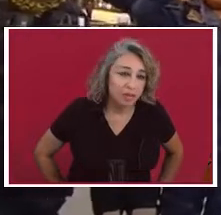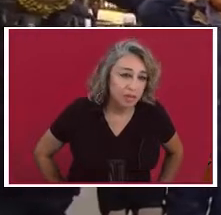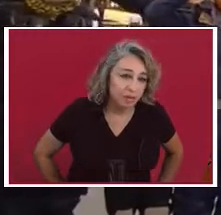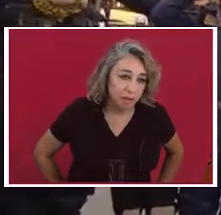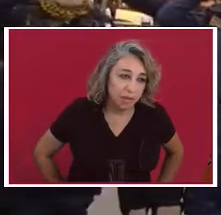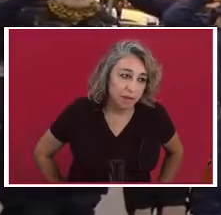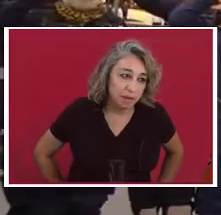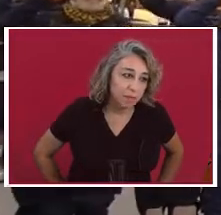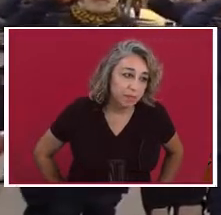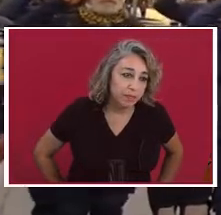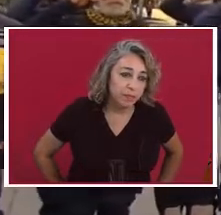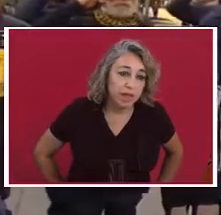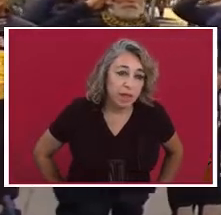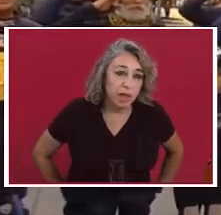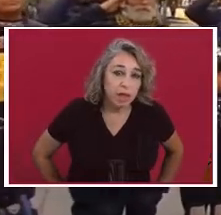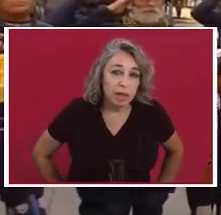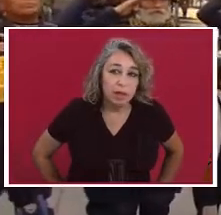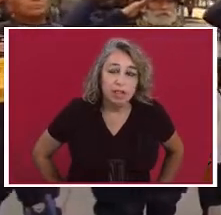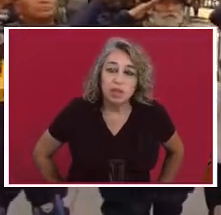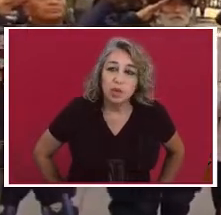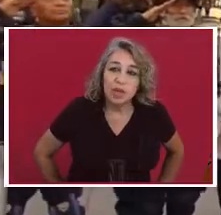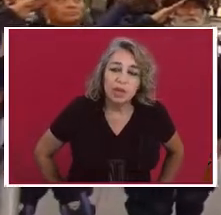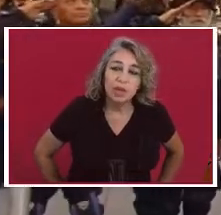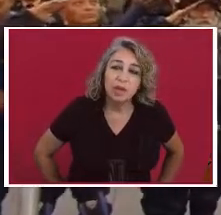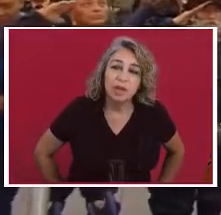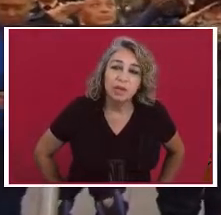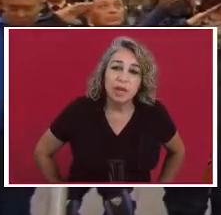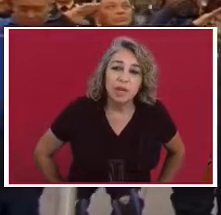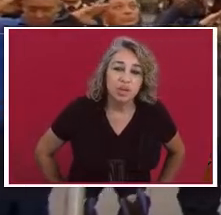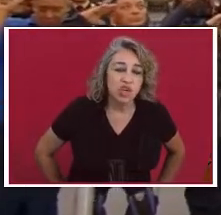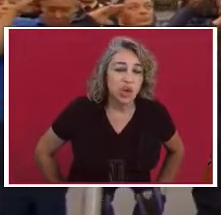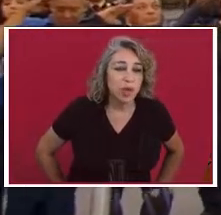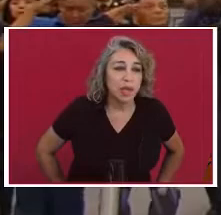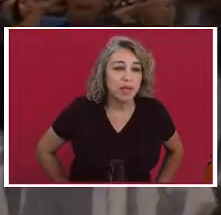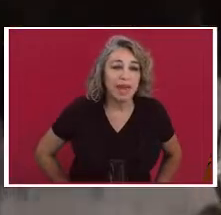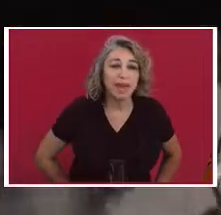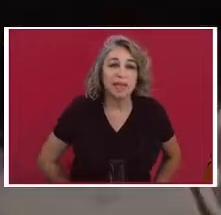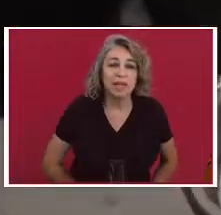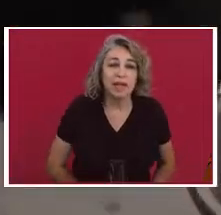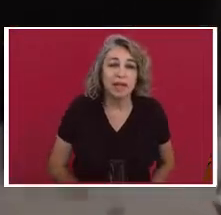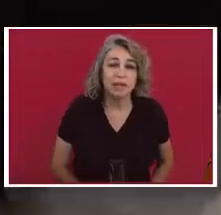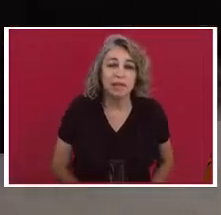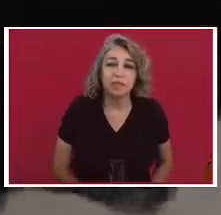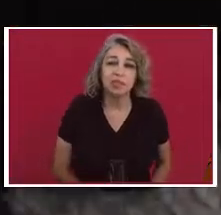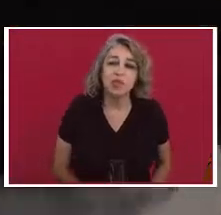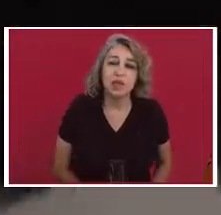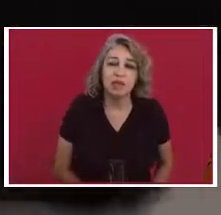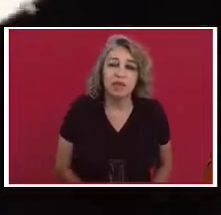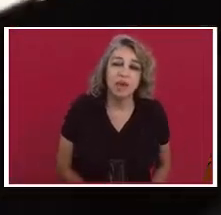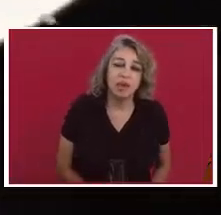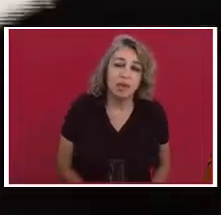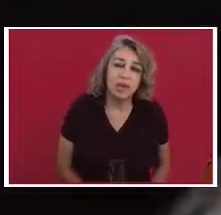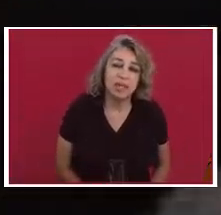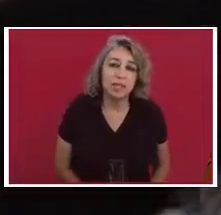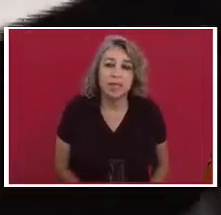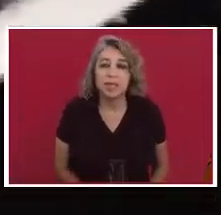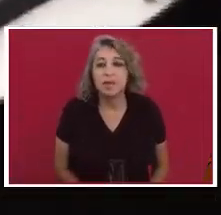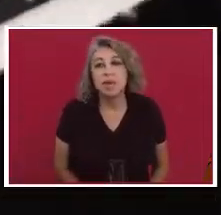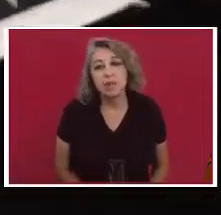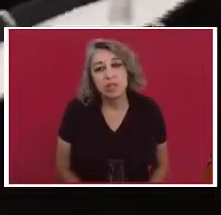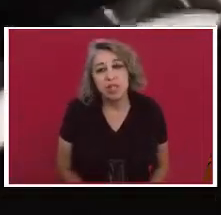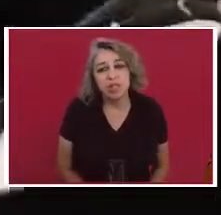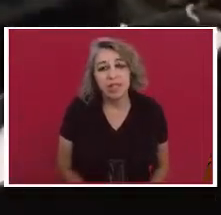there has ever been. So later I'm going to be showing that, doing a video on that, because I